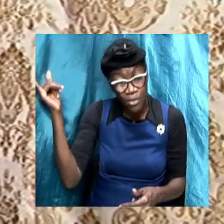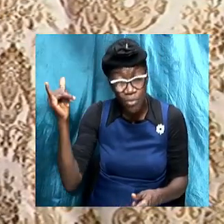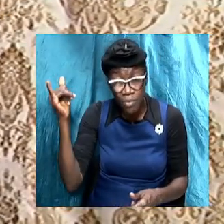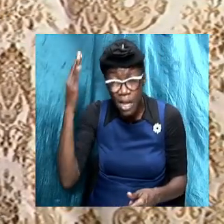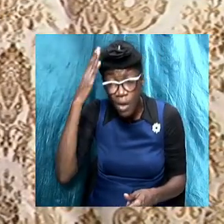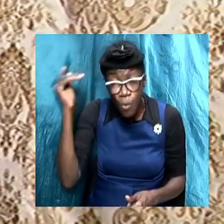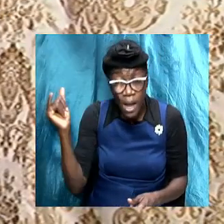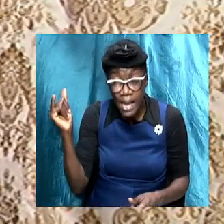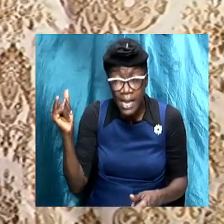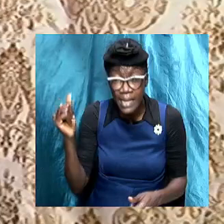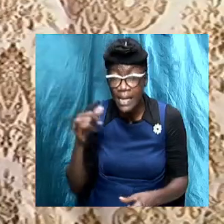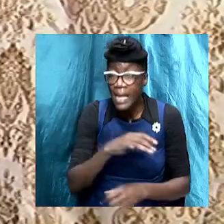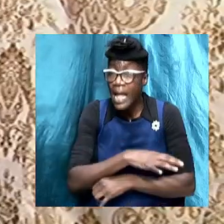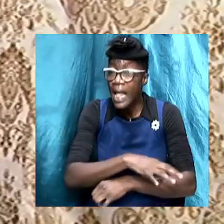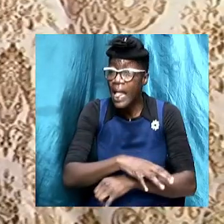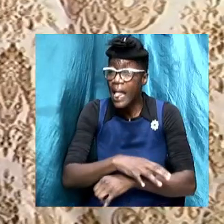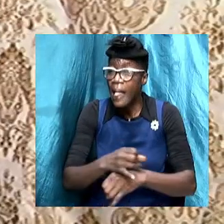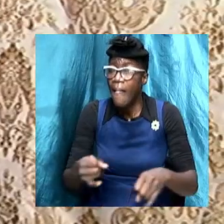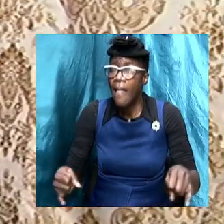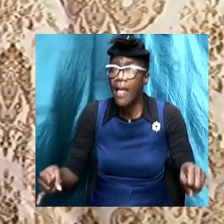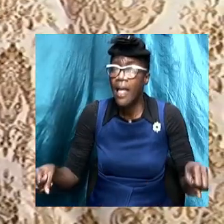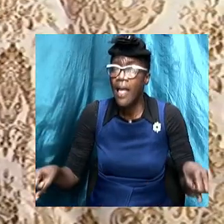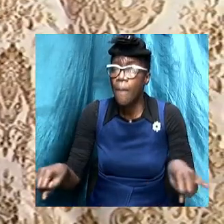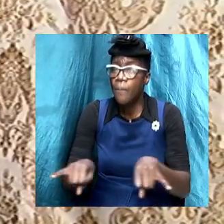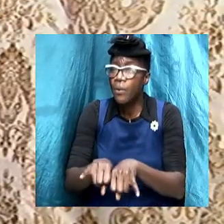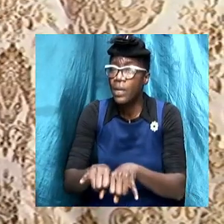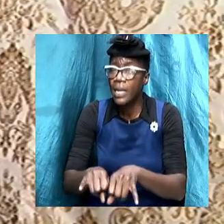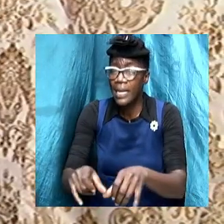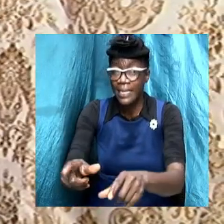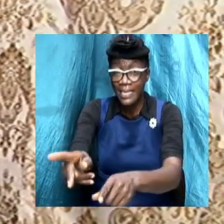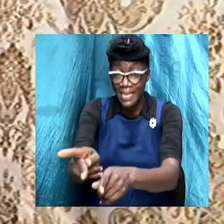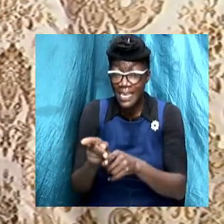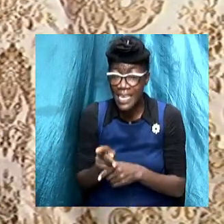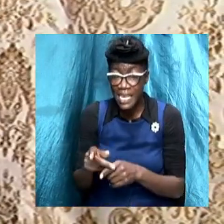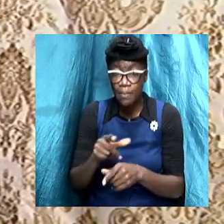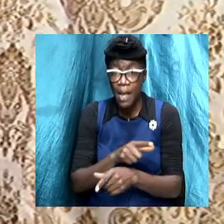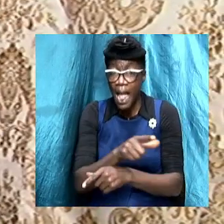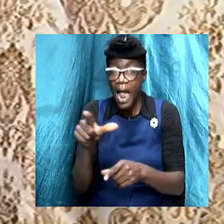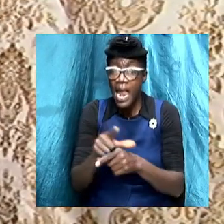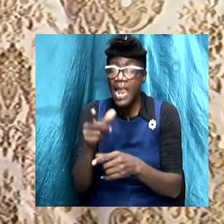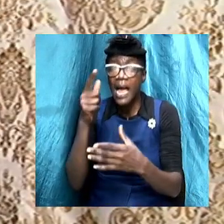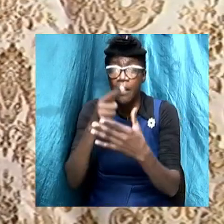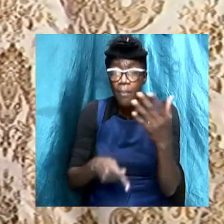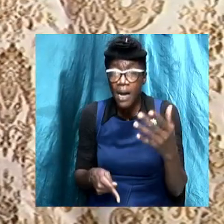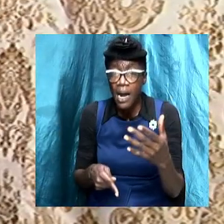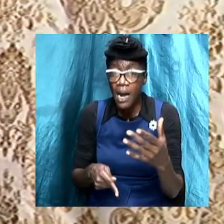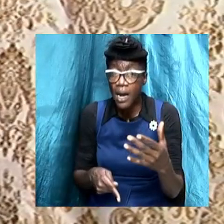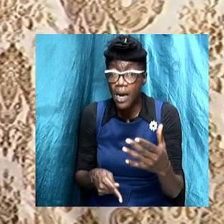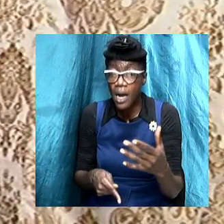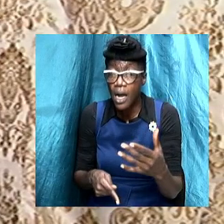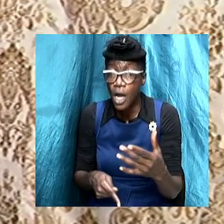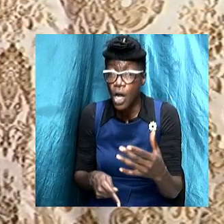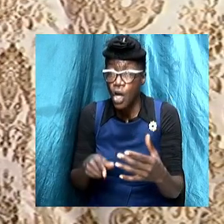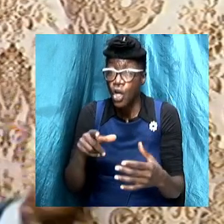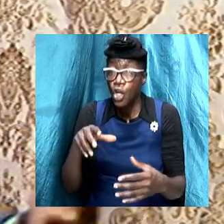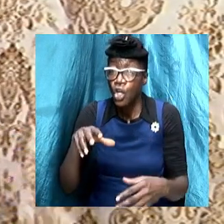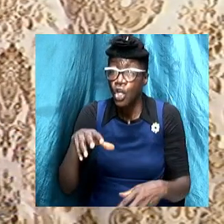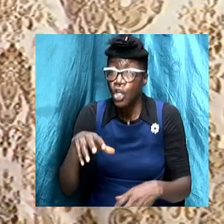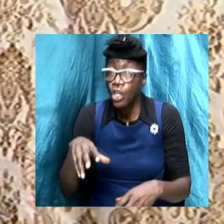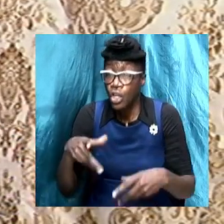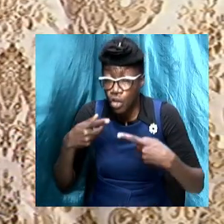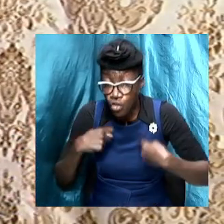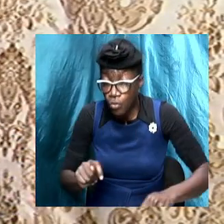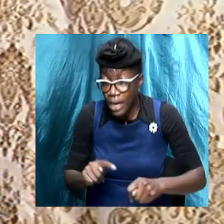maintain landmarks. If you try to remove your landmark, what you're trying to do is steal. It's a form of